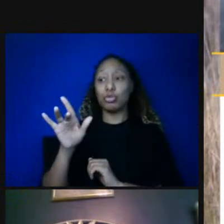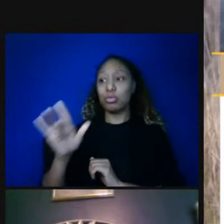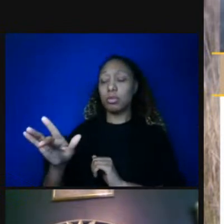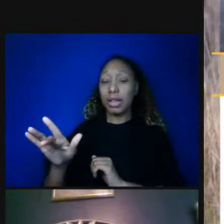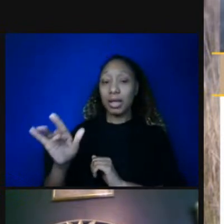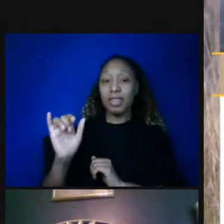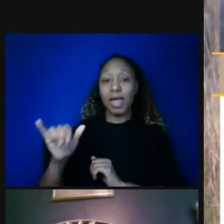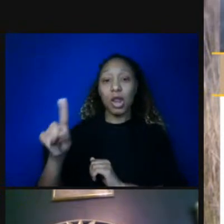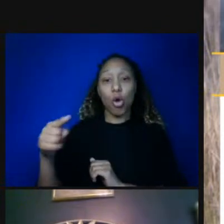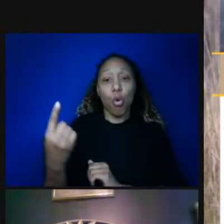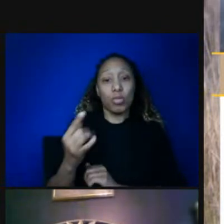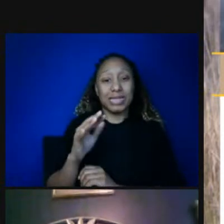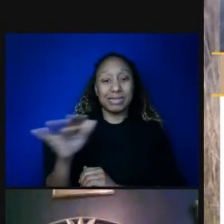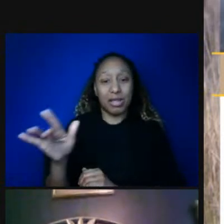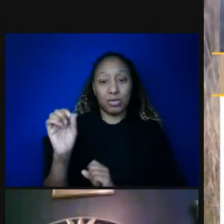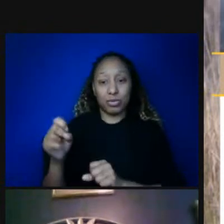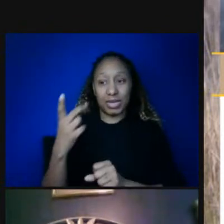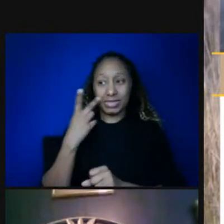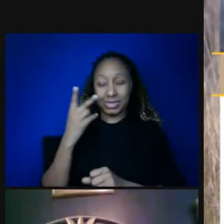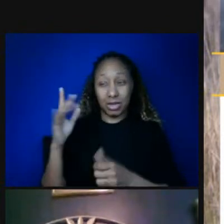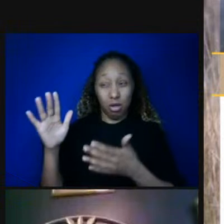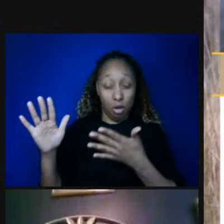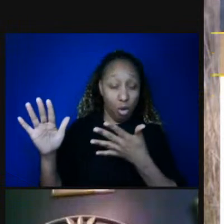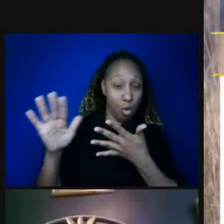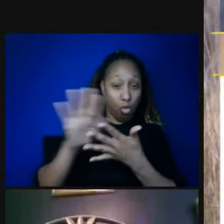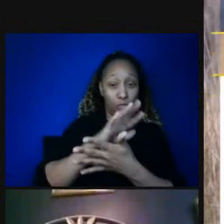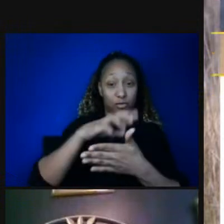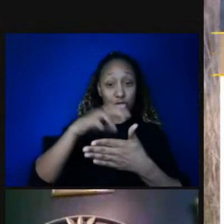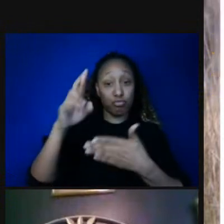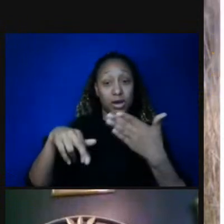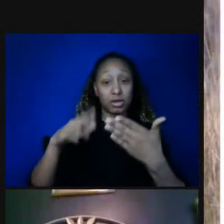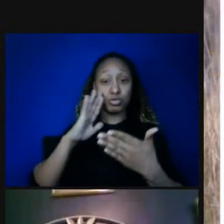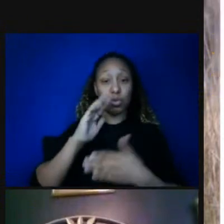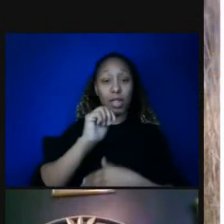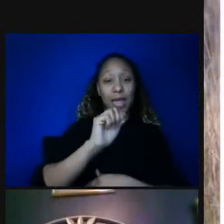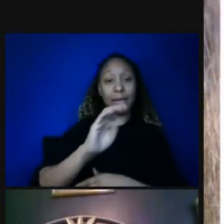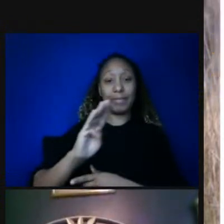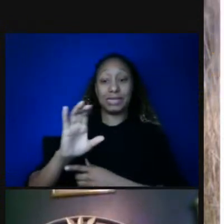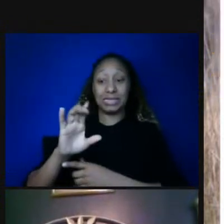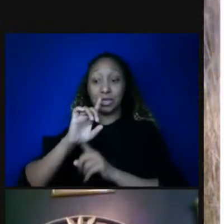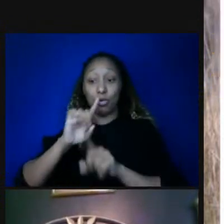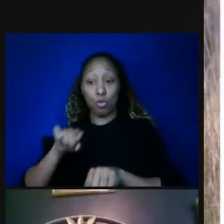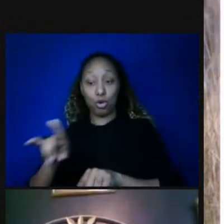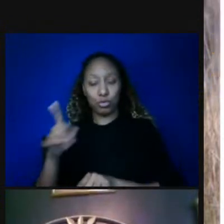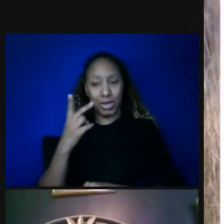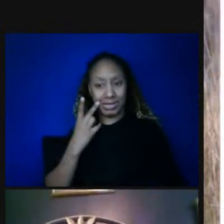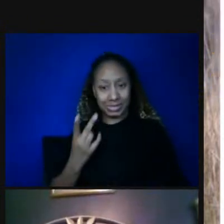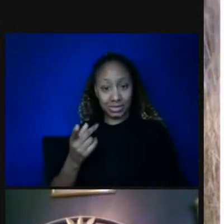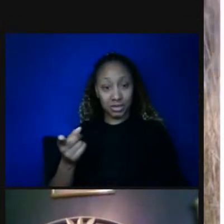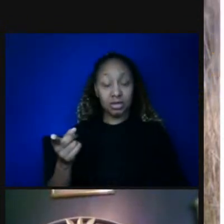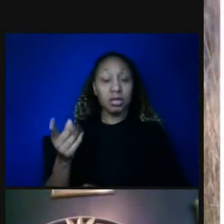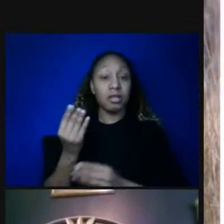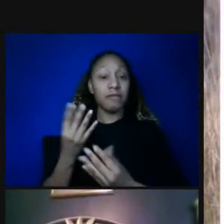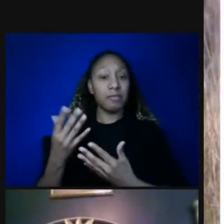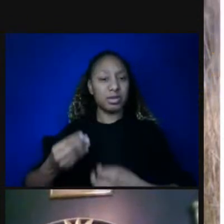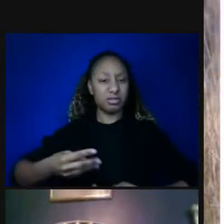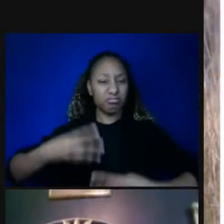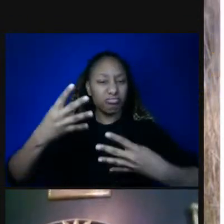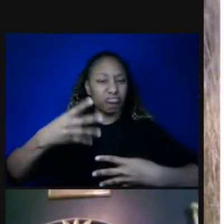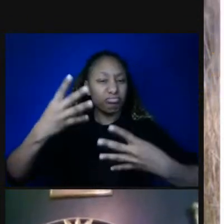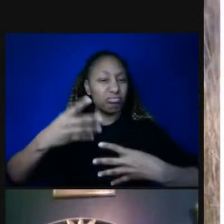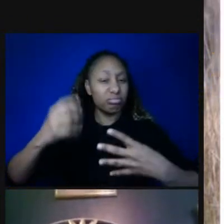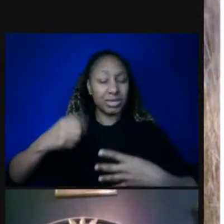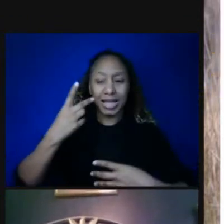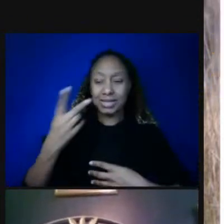that spelling across from our records. So it goes in alphabetical order. So you could go and look and search for a river or